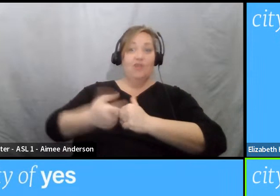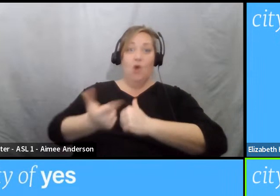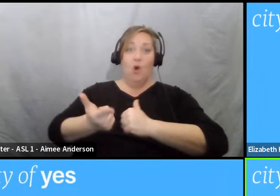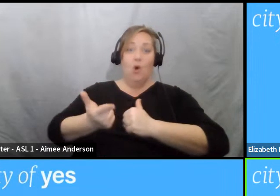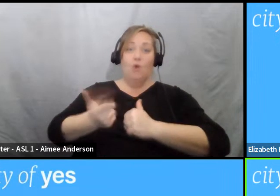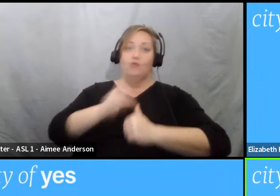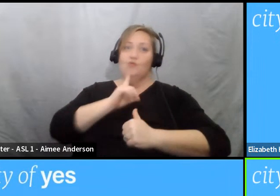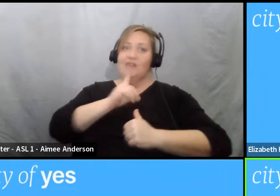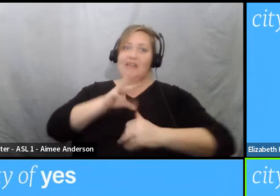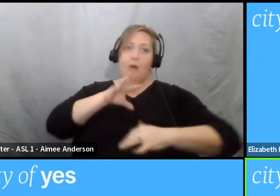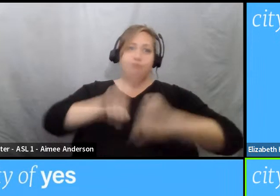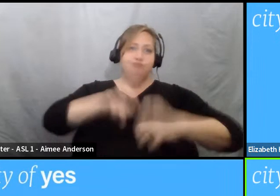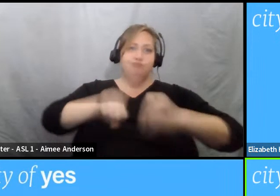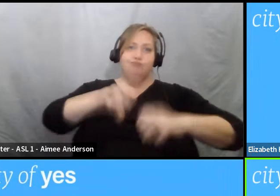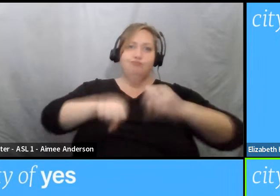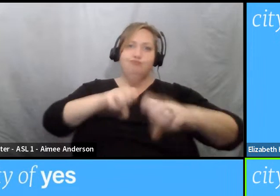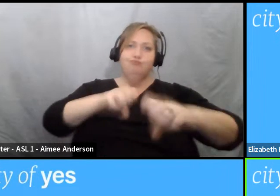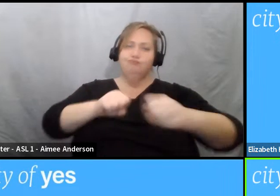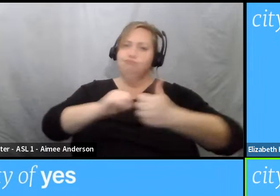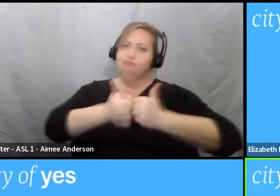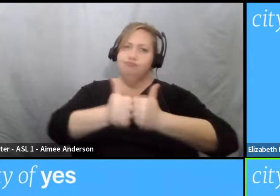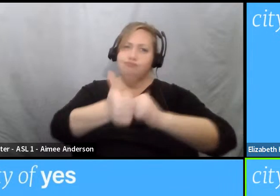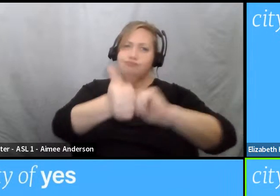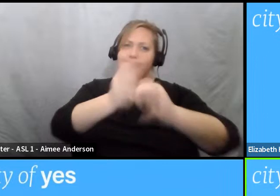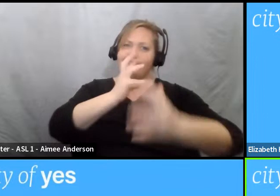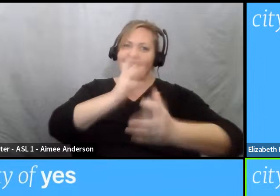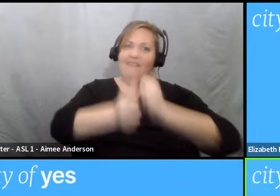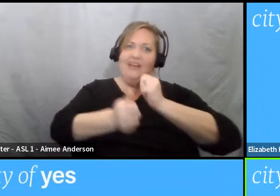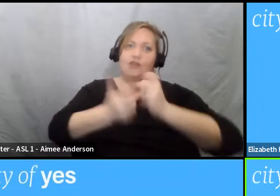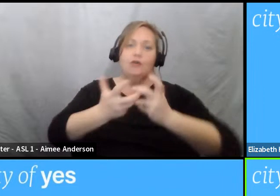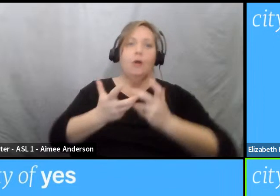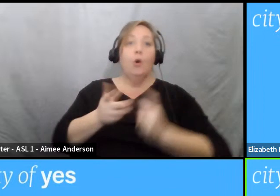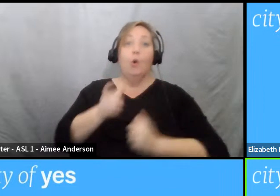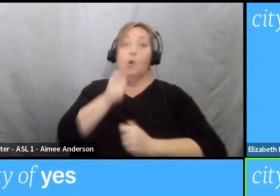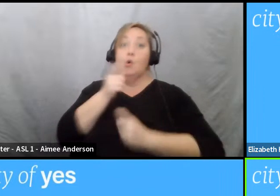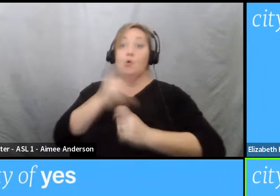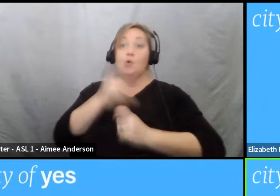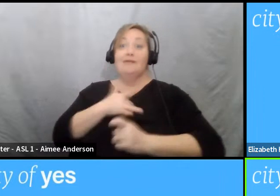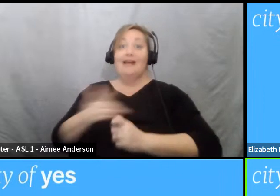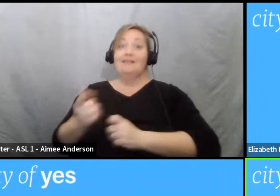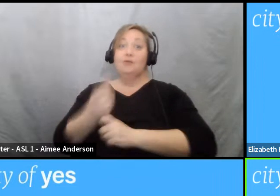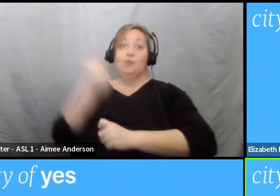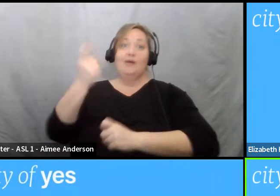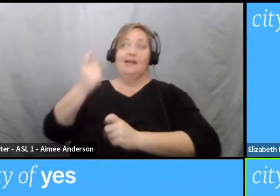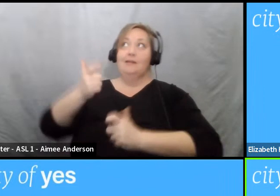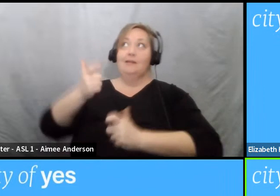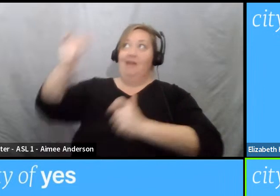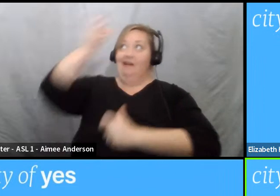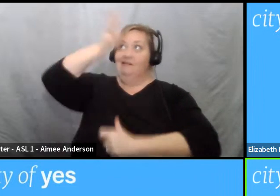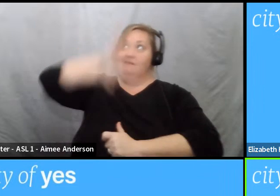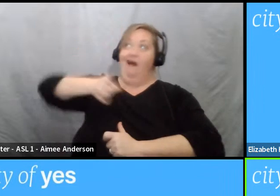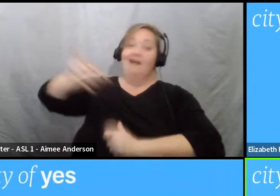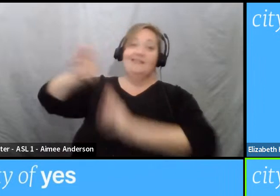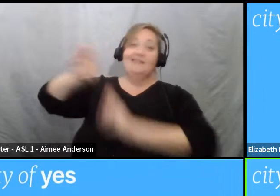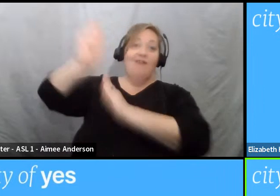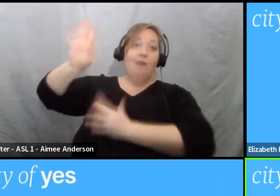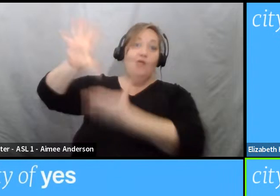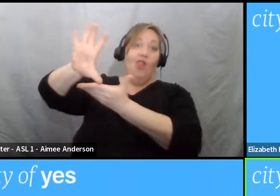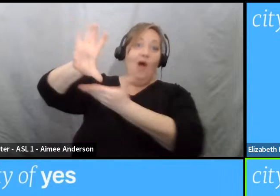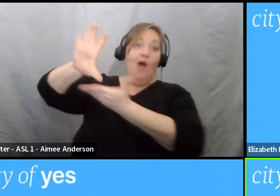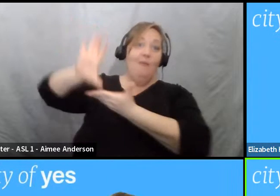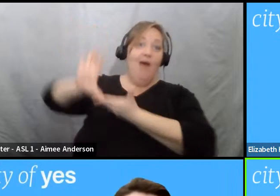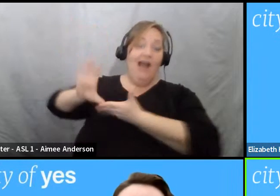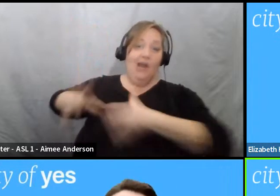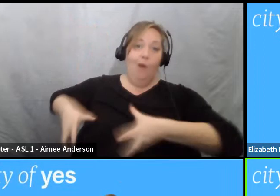fierce. And who tends to win those competitions? It's the big guys. It's the developers with a lot of money who